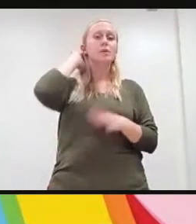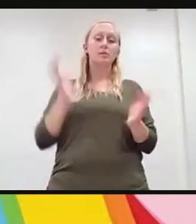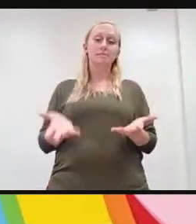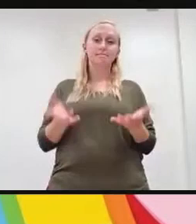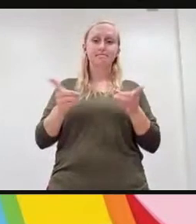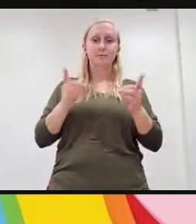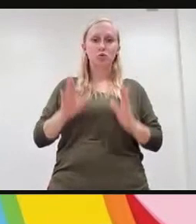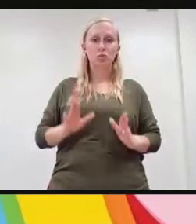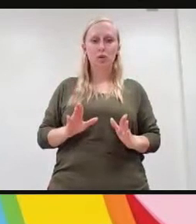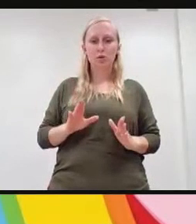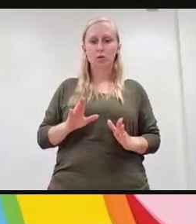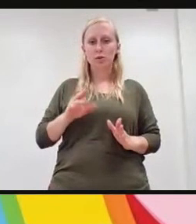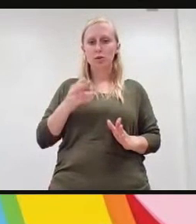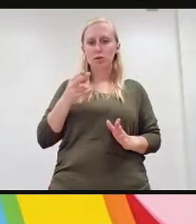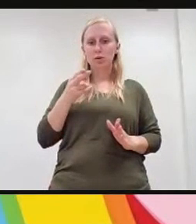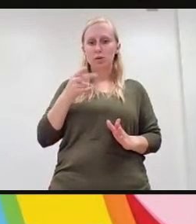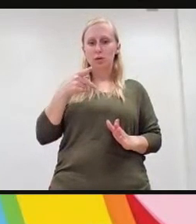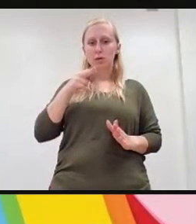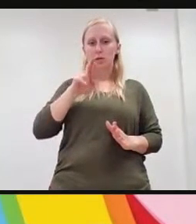Director Enojos Presi?